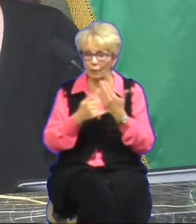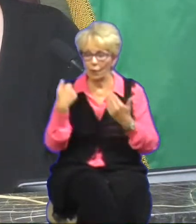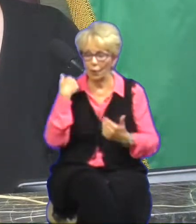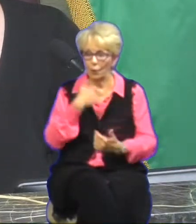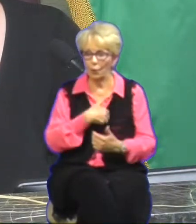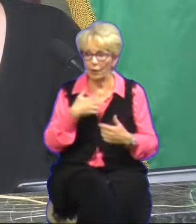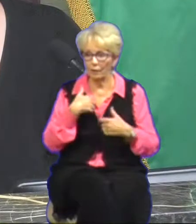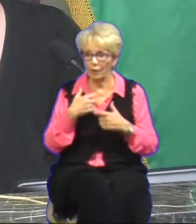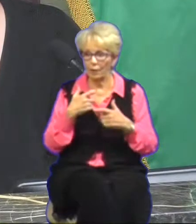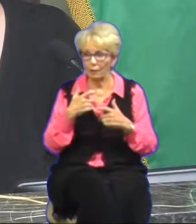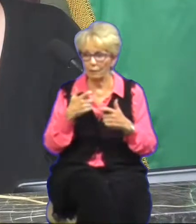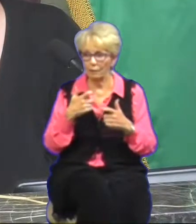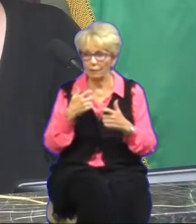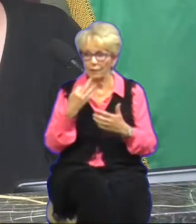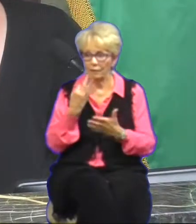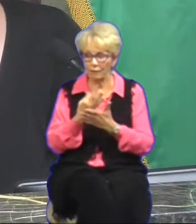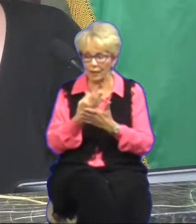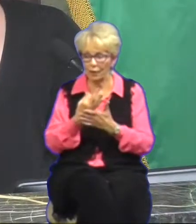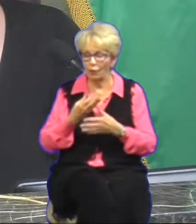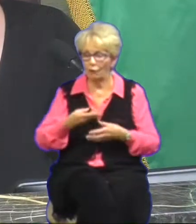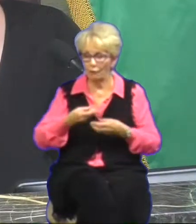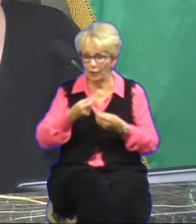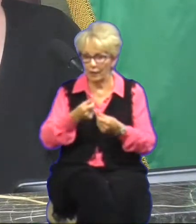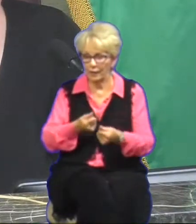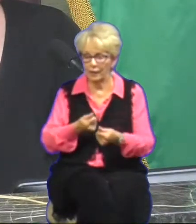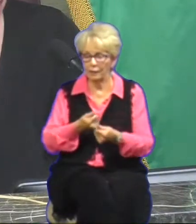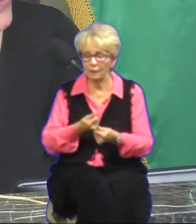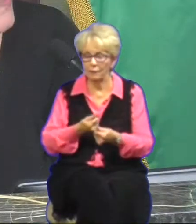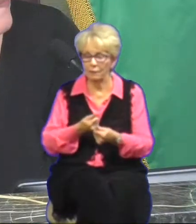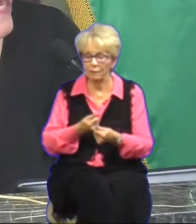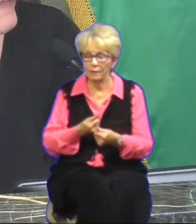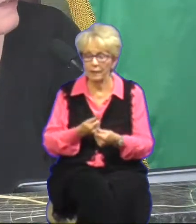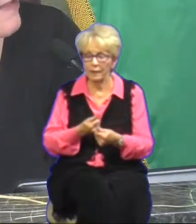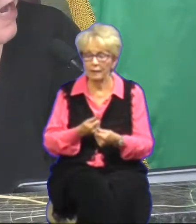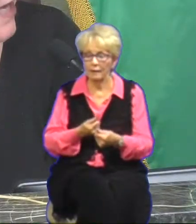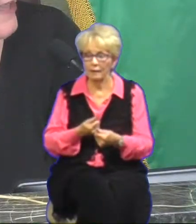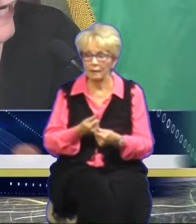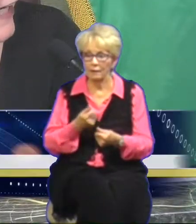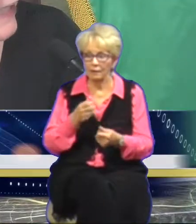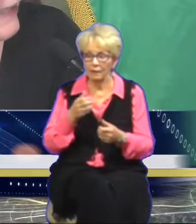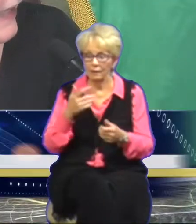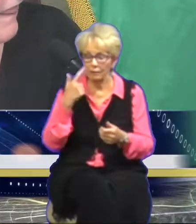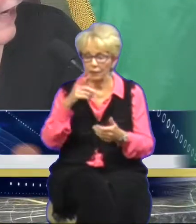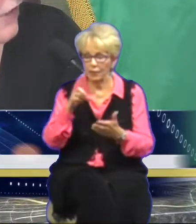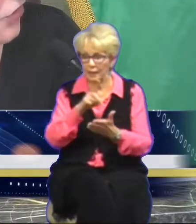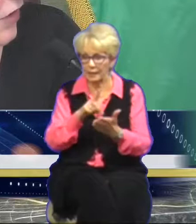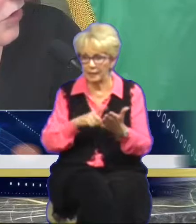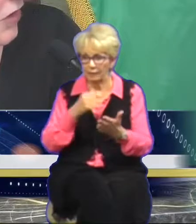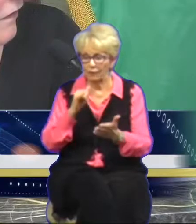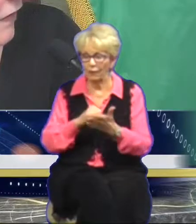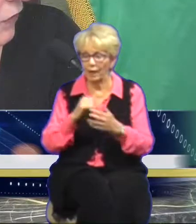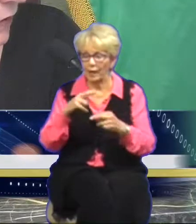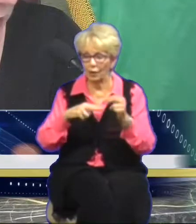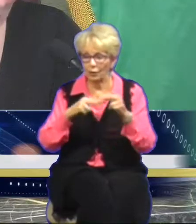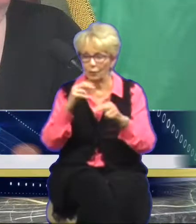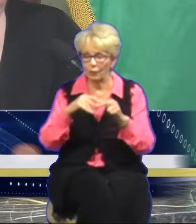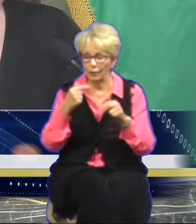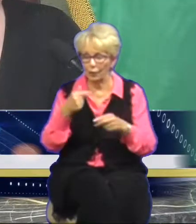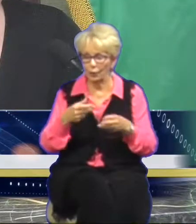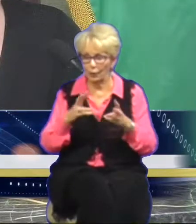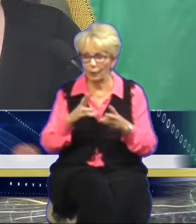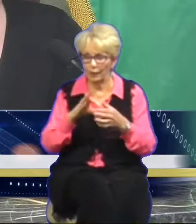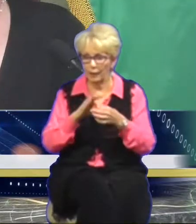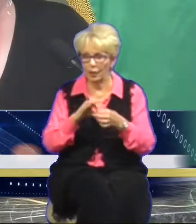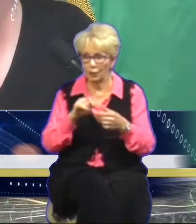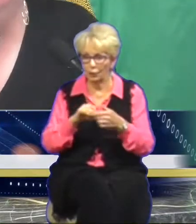have received federal funding to cause that design and that construction of the Greenway connector